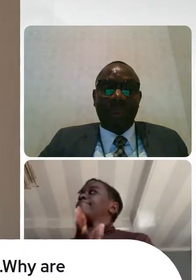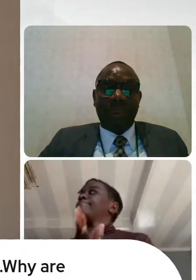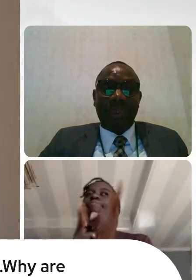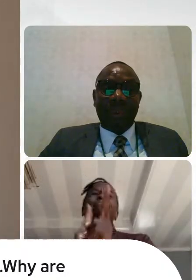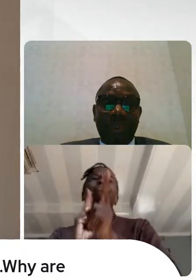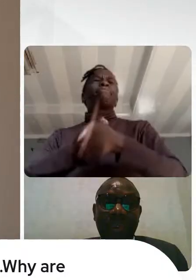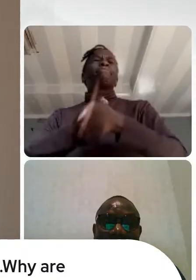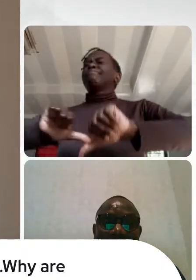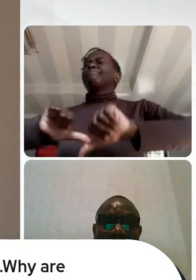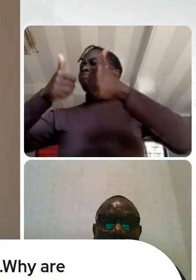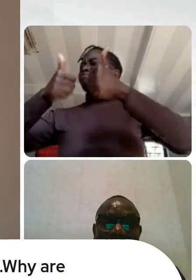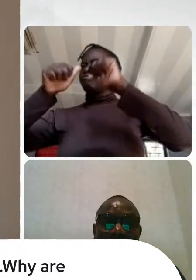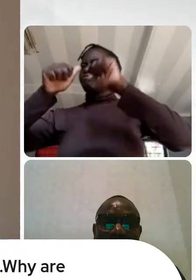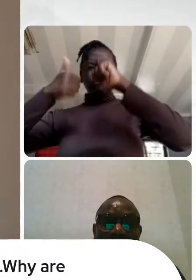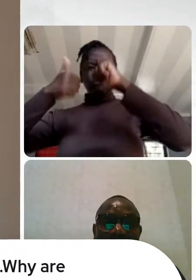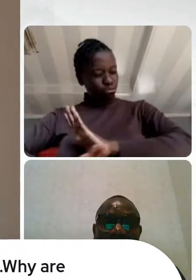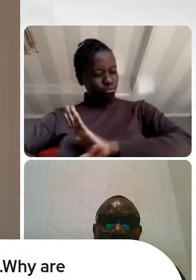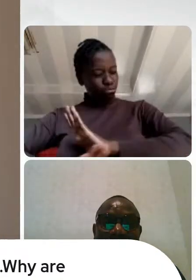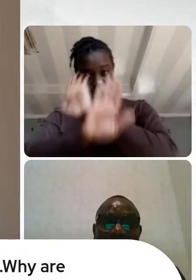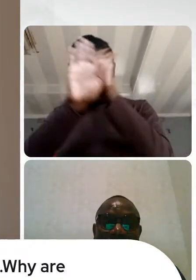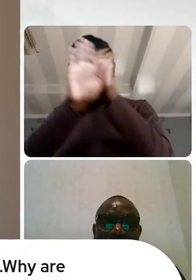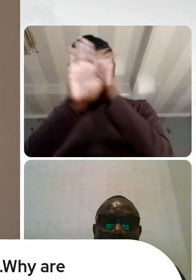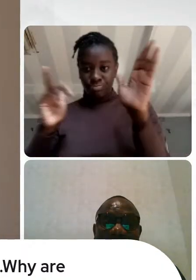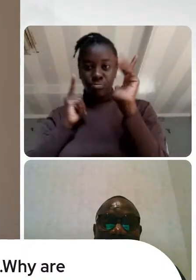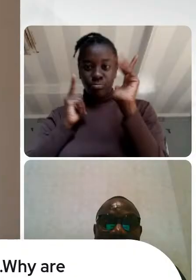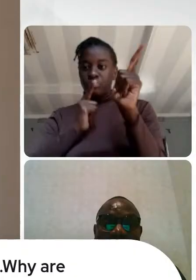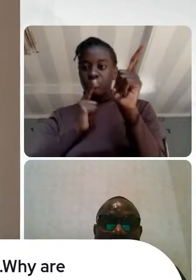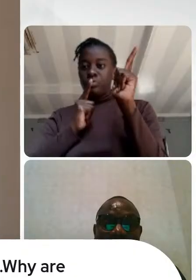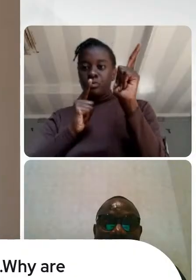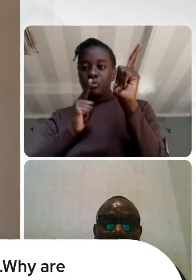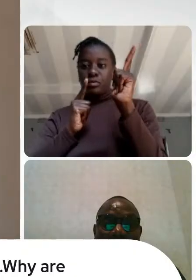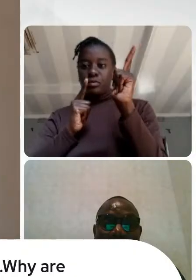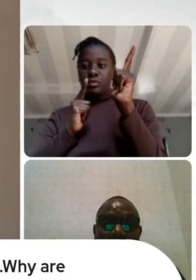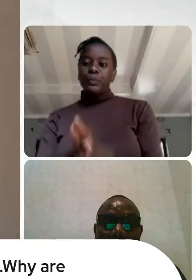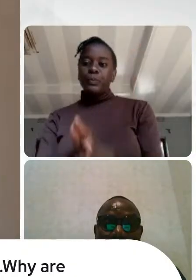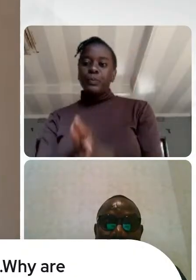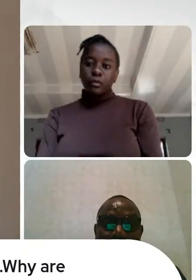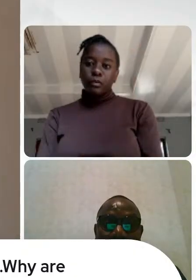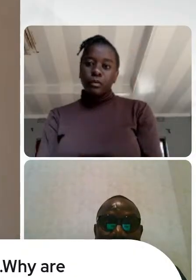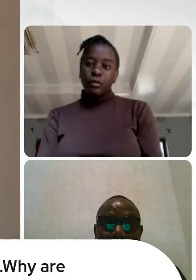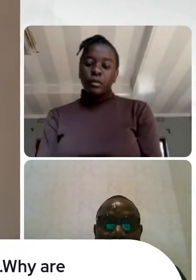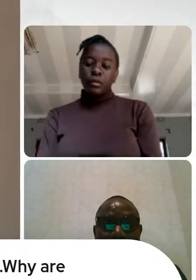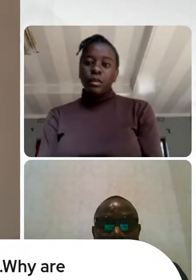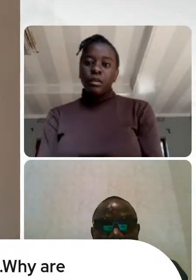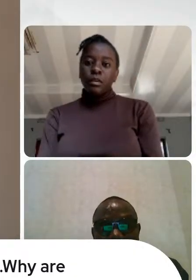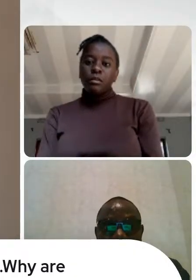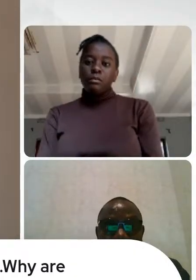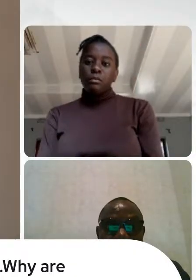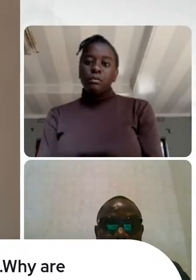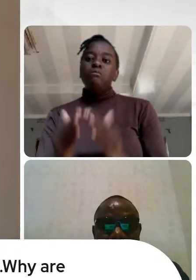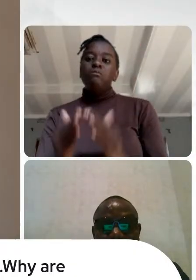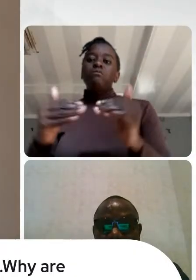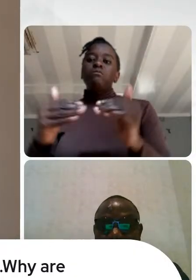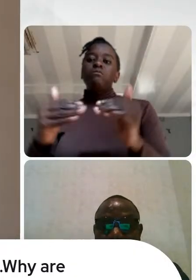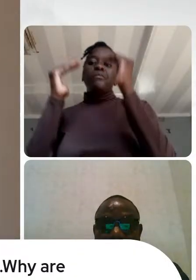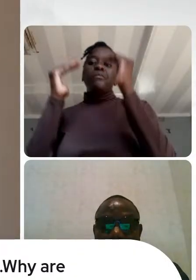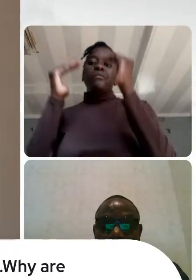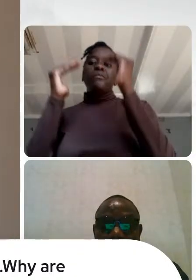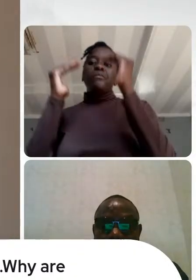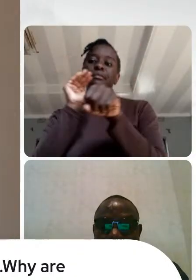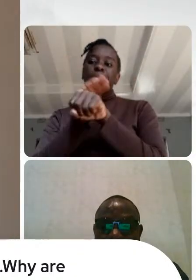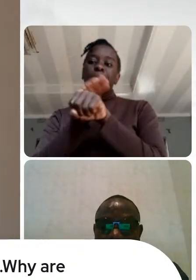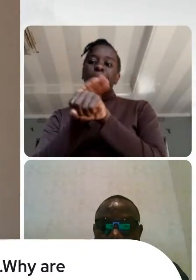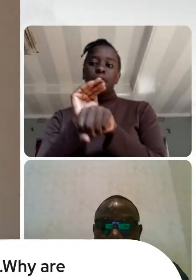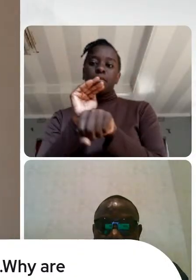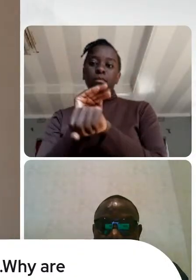another comment here. This one is coming from 𝗙𝗂𝗧𝗂𝗧 𝗙𝗂𝗧𝗂𝗧 says, hello, everyone. The